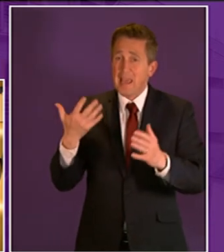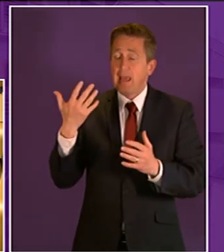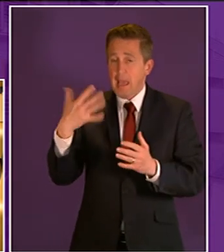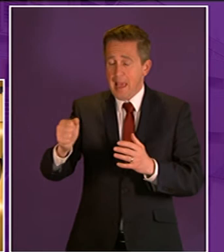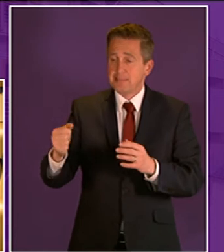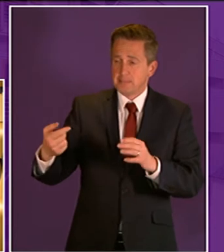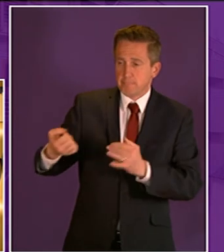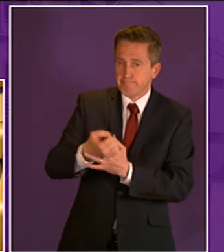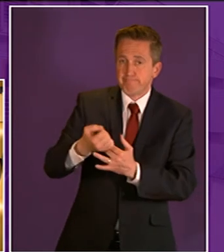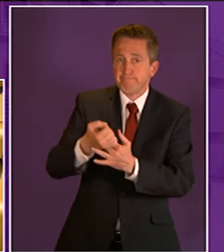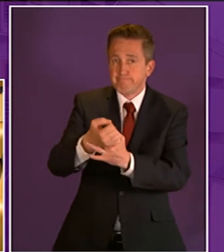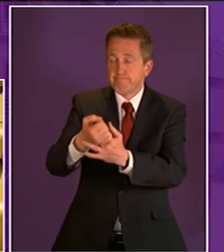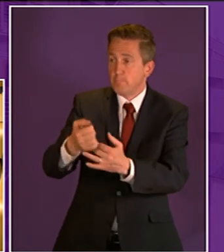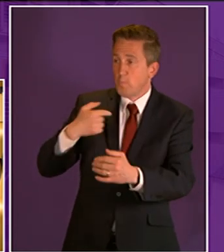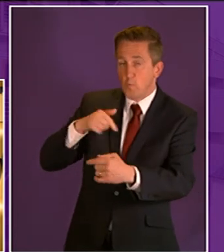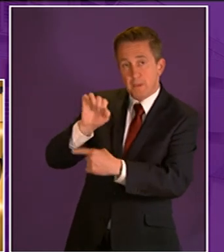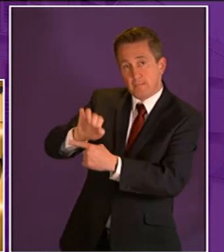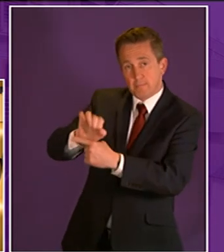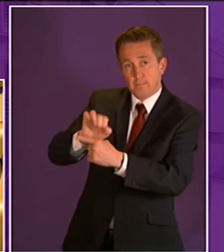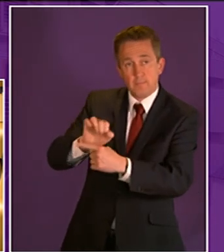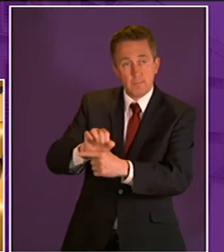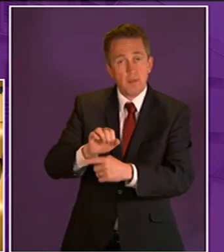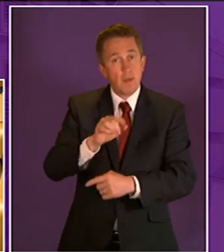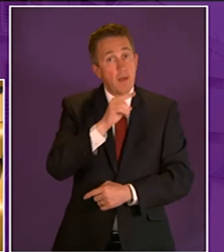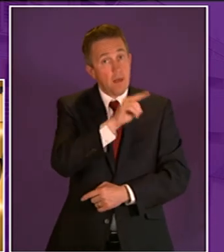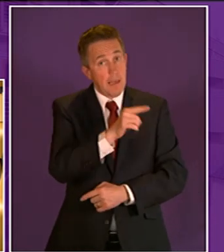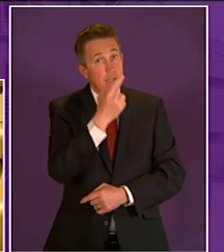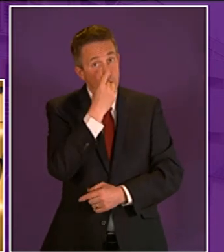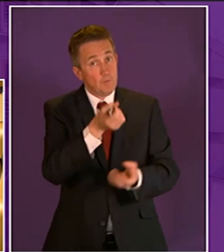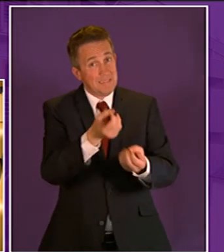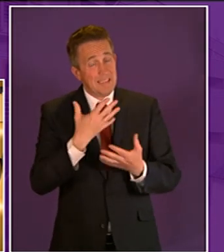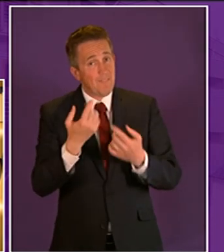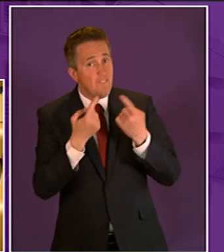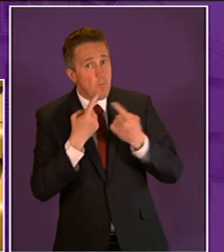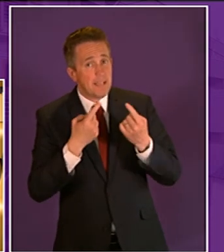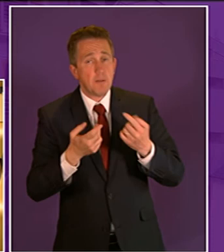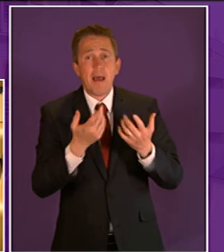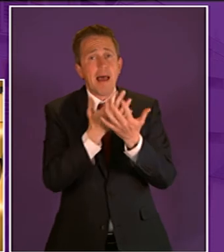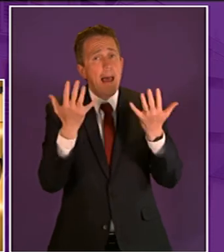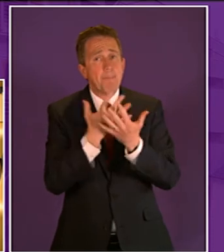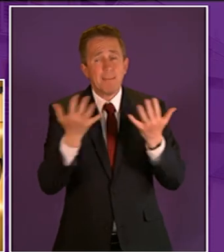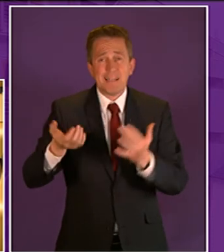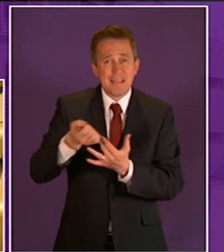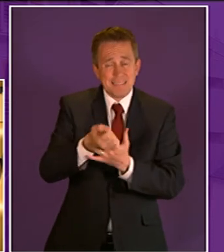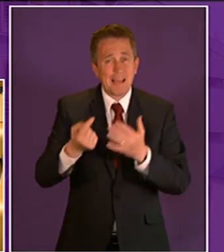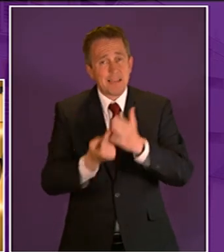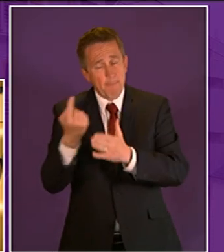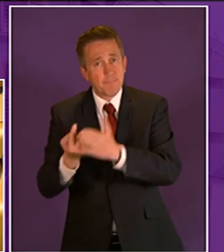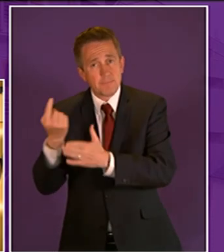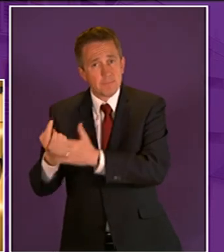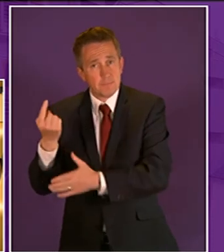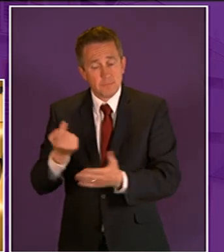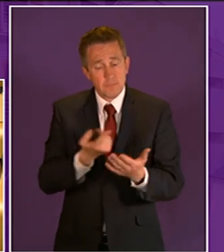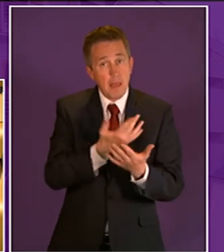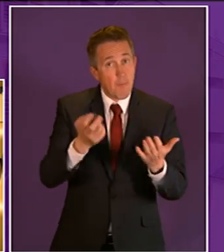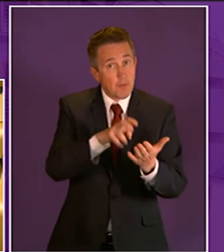in her response to Anas Sarwar. Can she give Parliament details as to how many such attacks have taken place and whether each or any